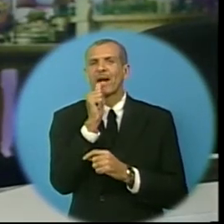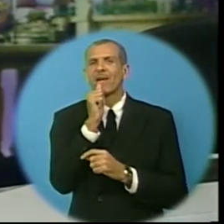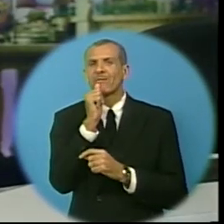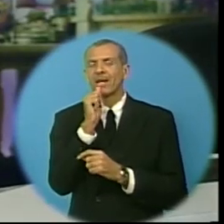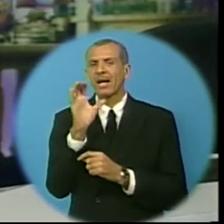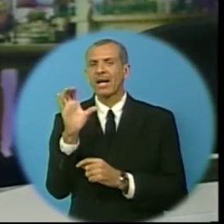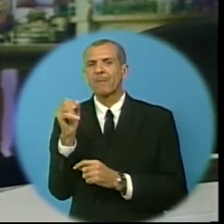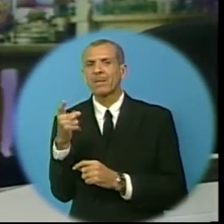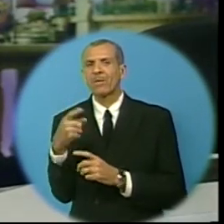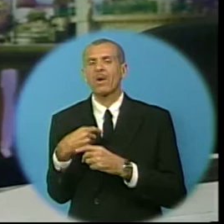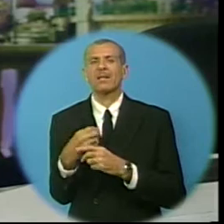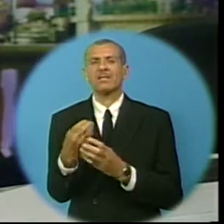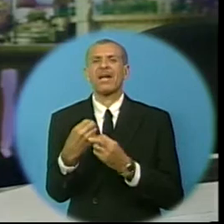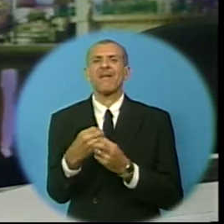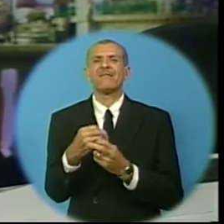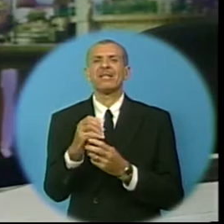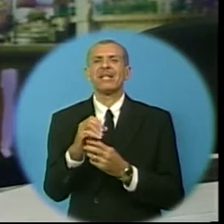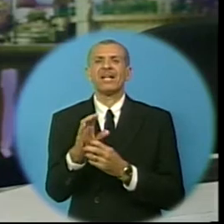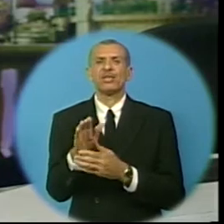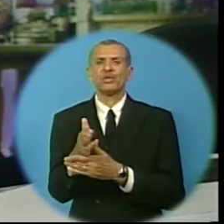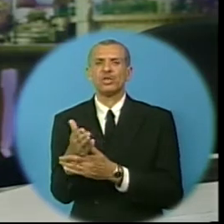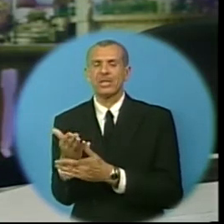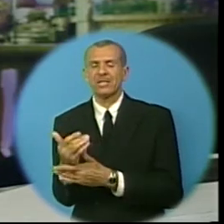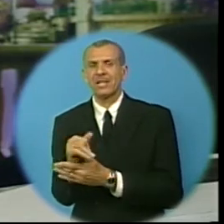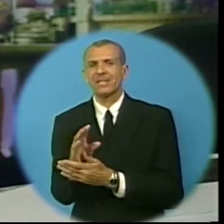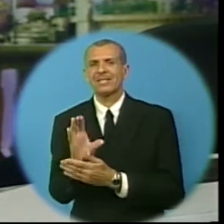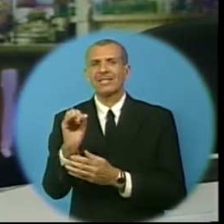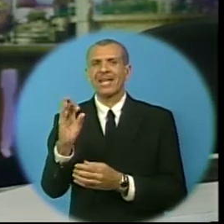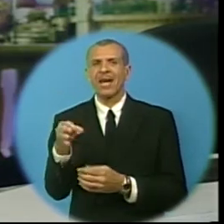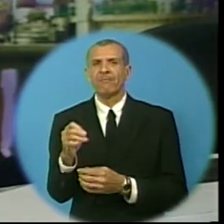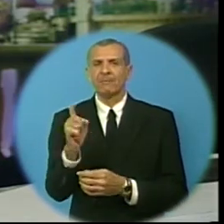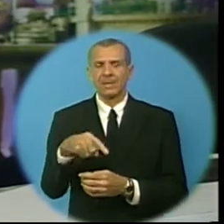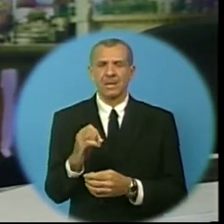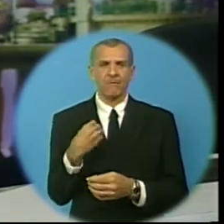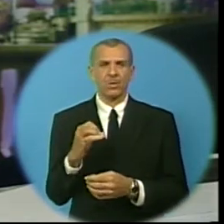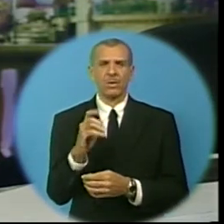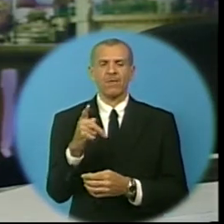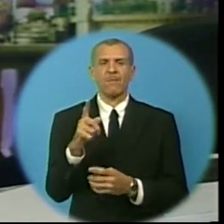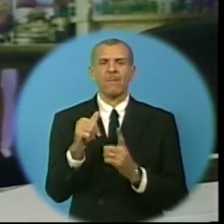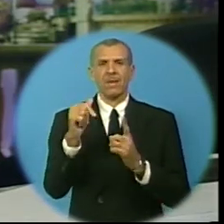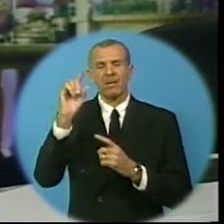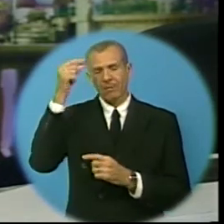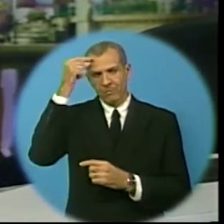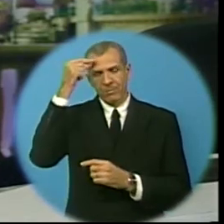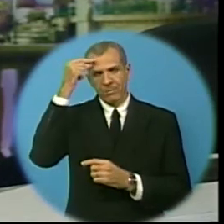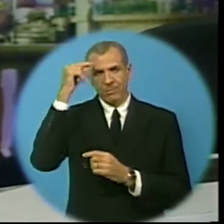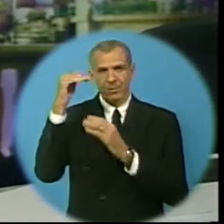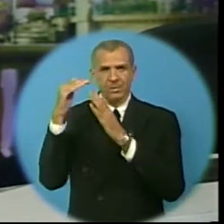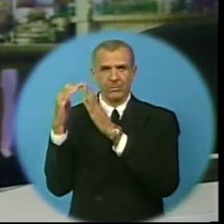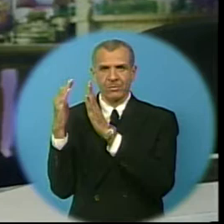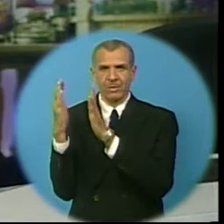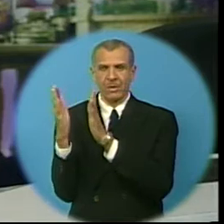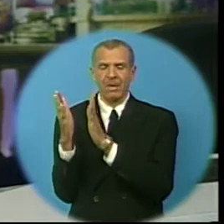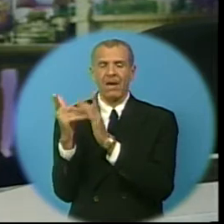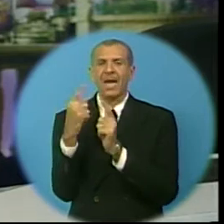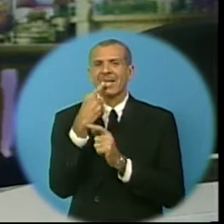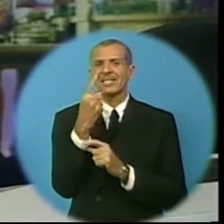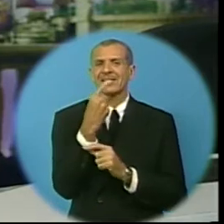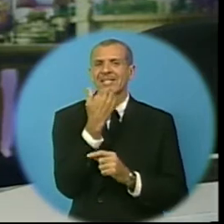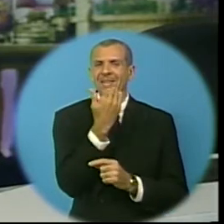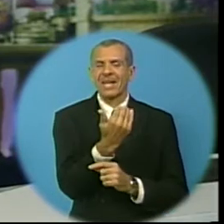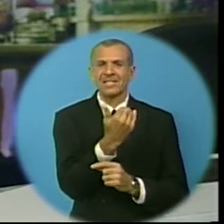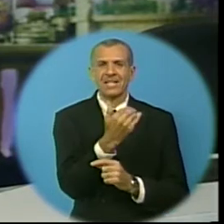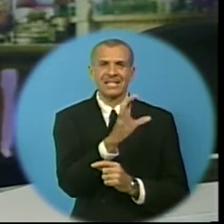Barbados wants to access shares in CAF, it must first seek the approval of the House of Assembly. And he's thanked First Citizens Bank for